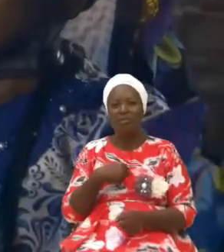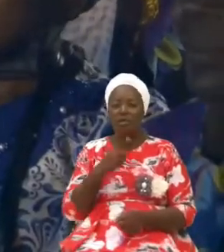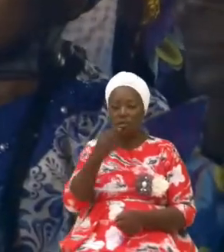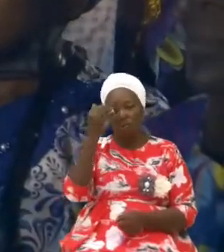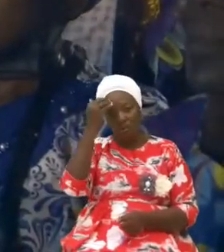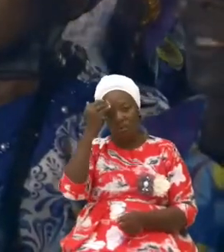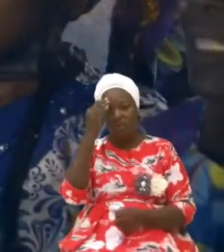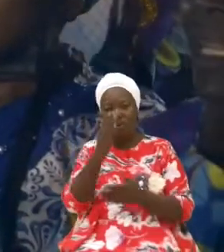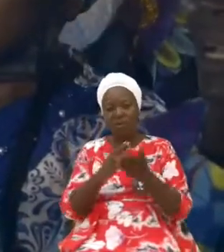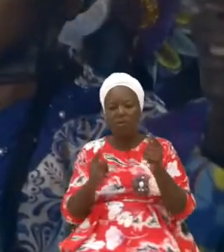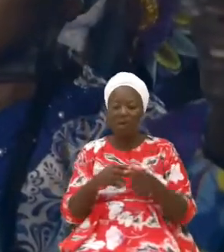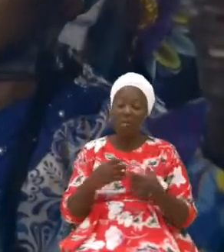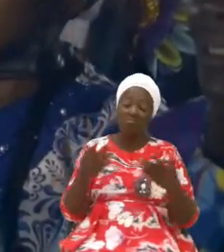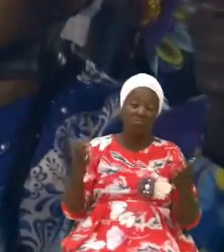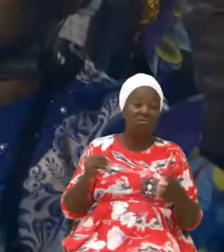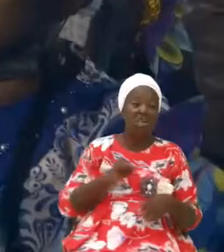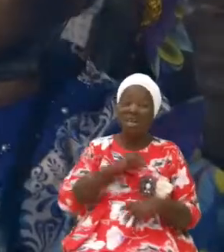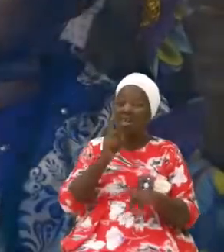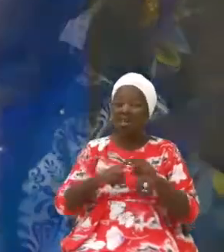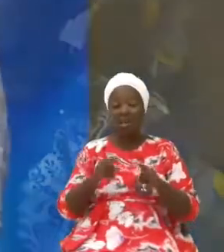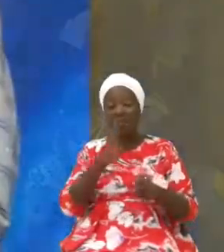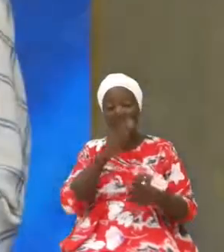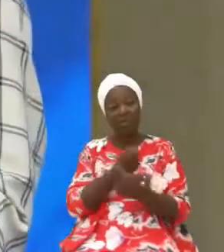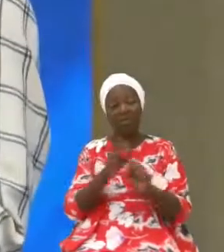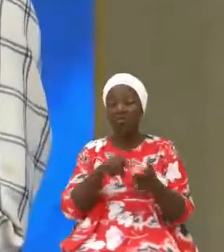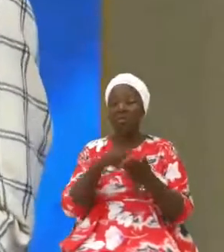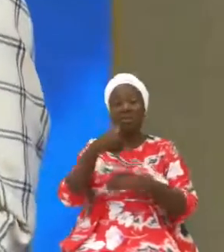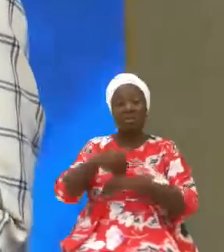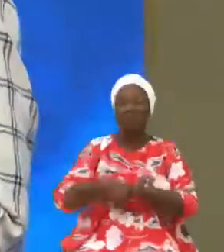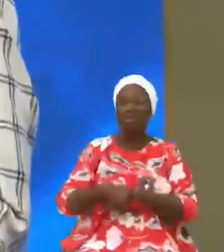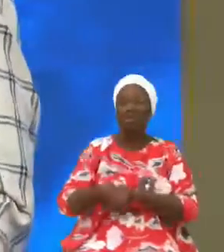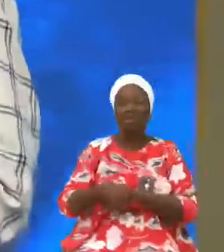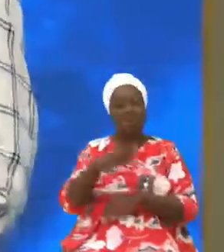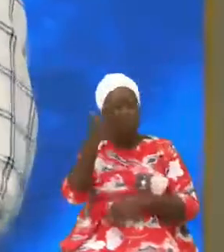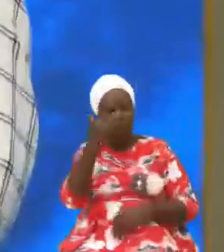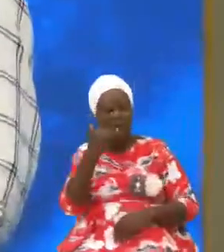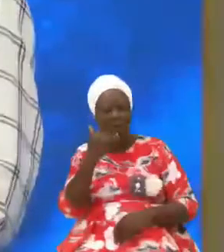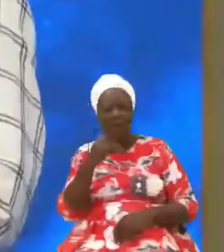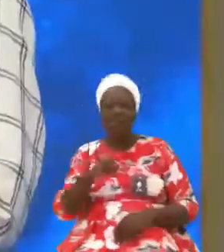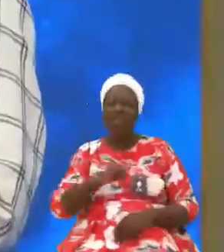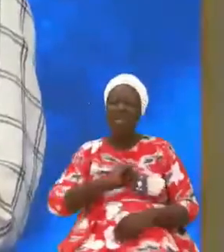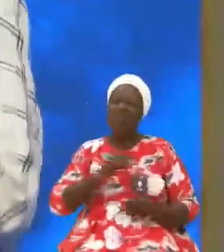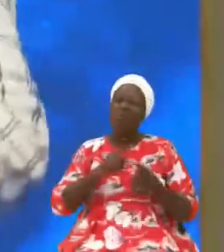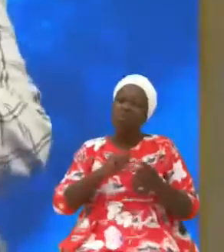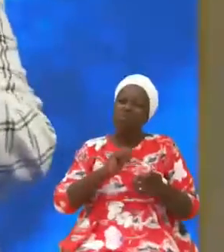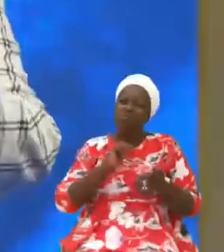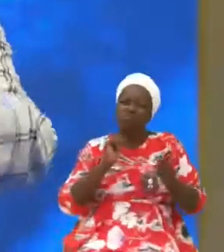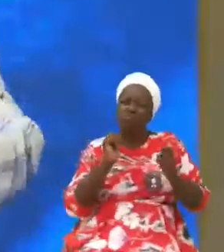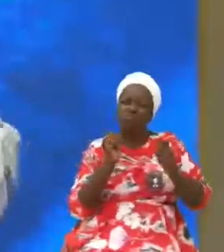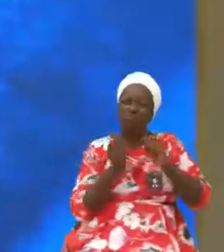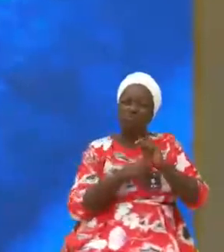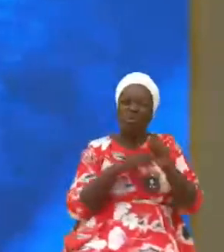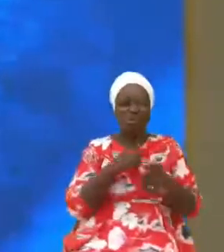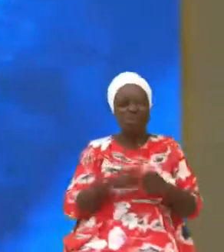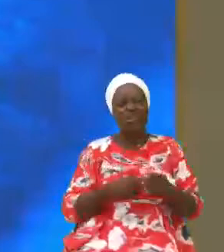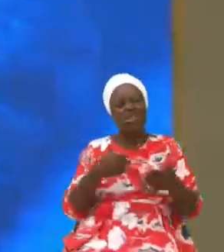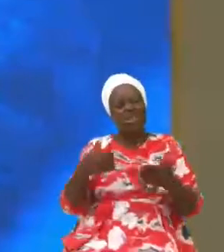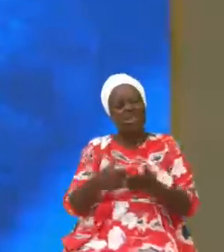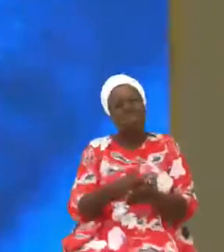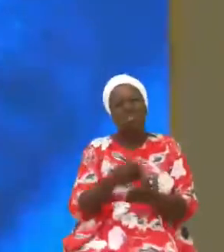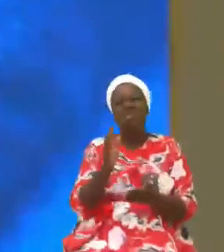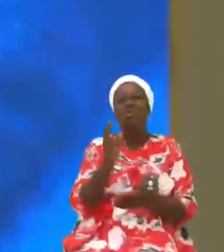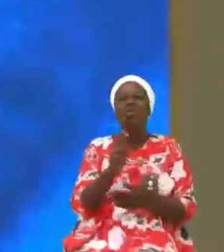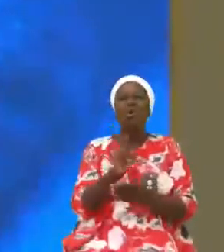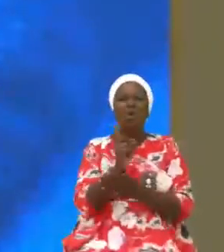Tell me. You know, some people, I can't get saved tonight. I say, why? I want to turn over a